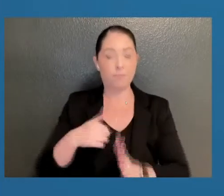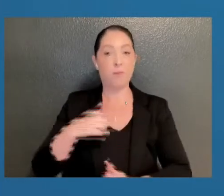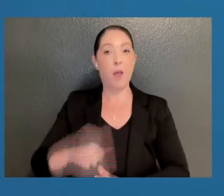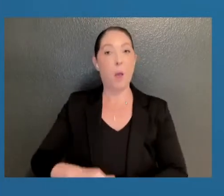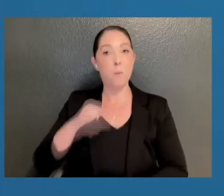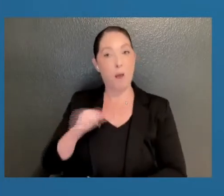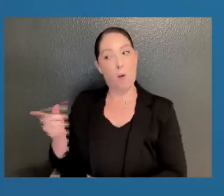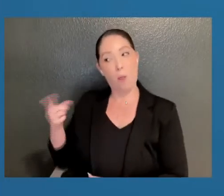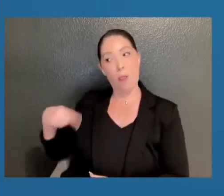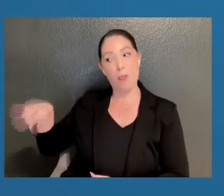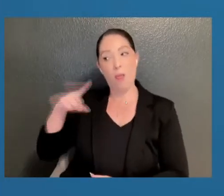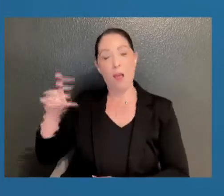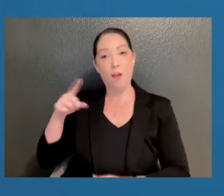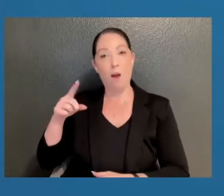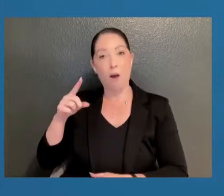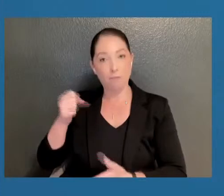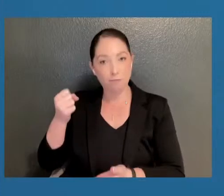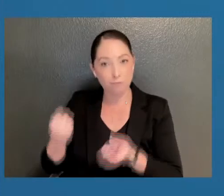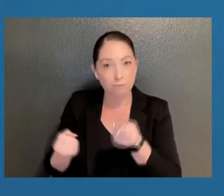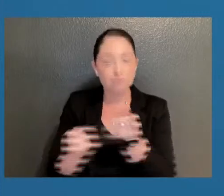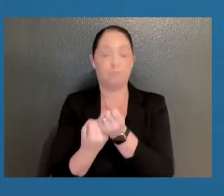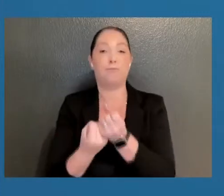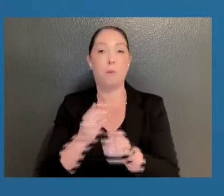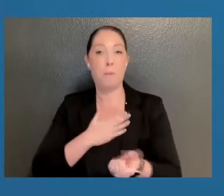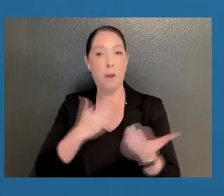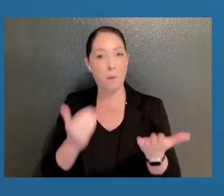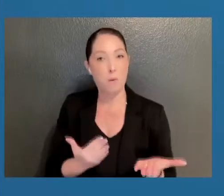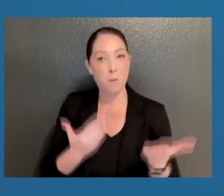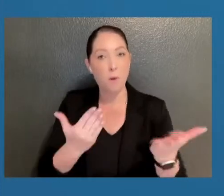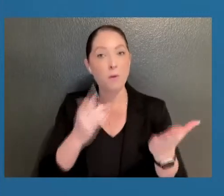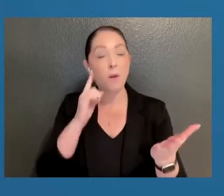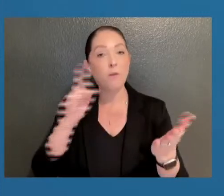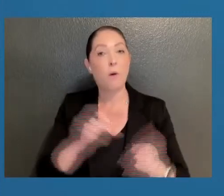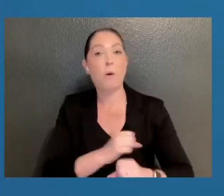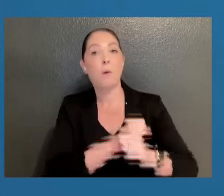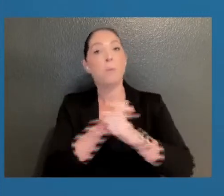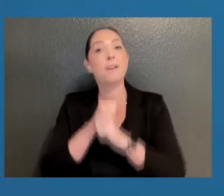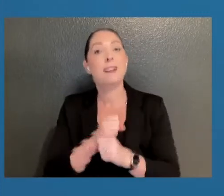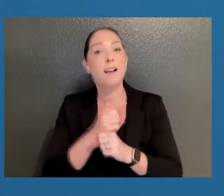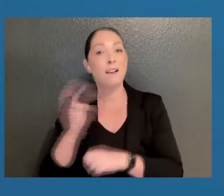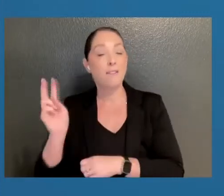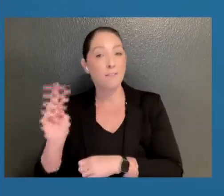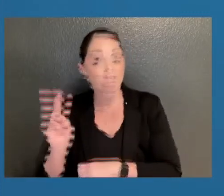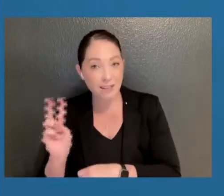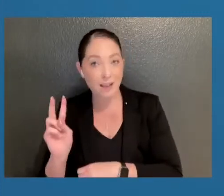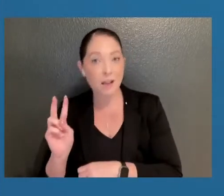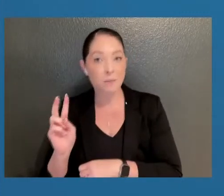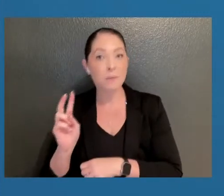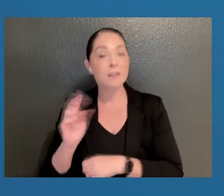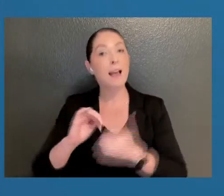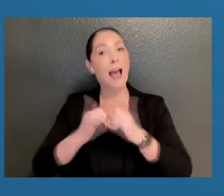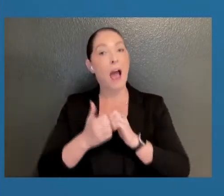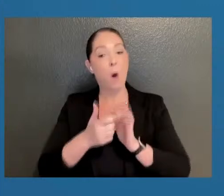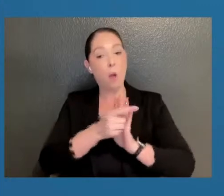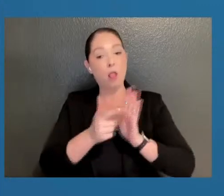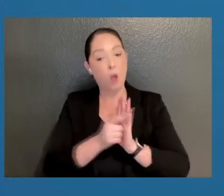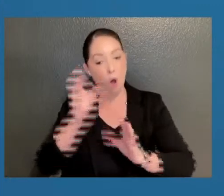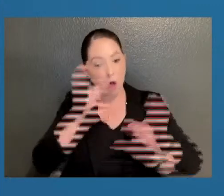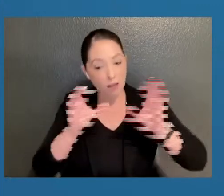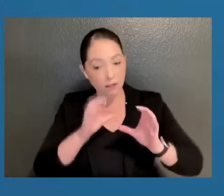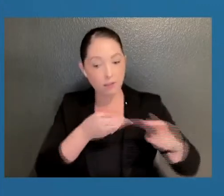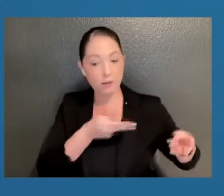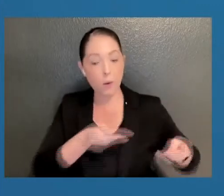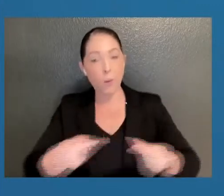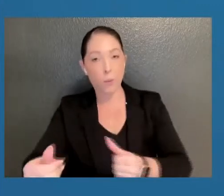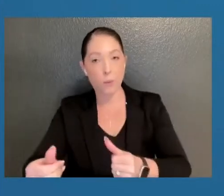proposal to protect our victims and crack down on recidivism by streamlining our discovery laws. And briefly, my